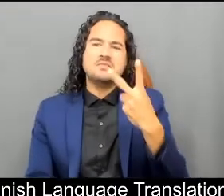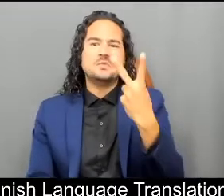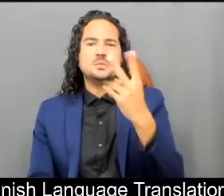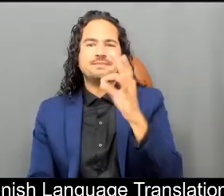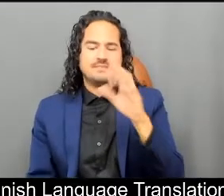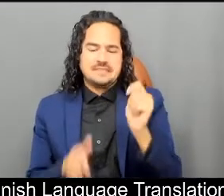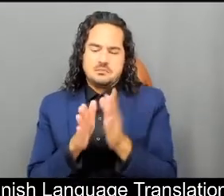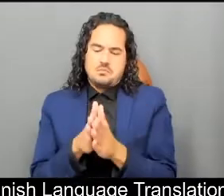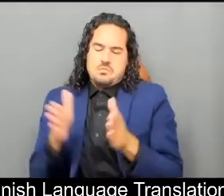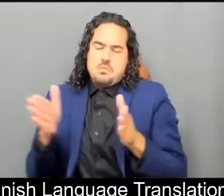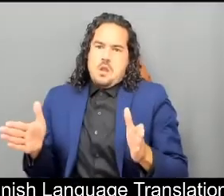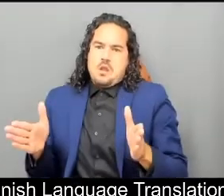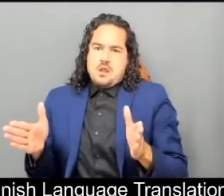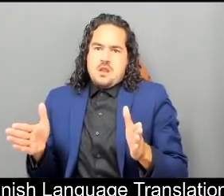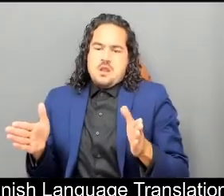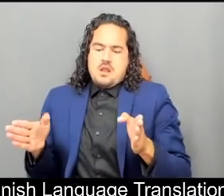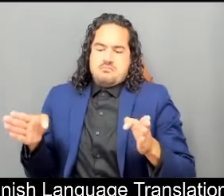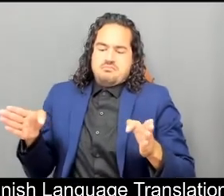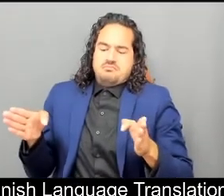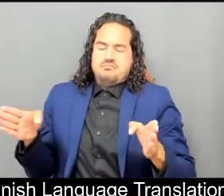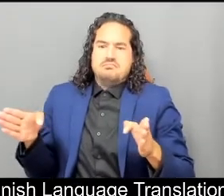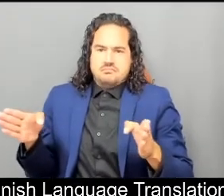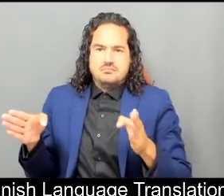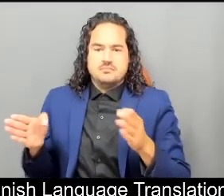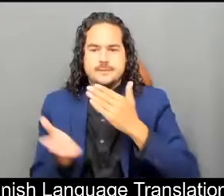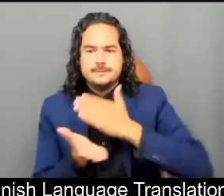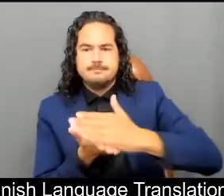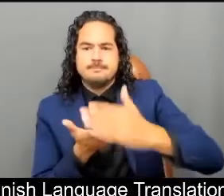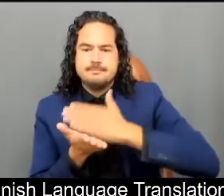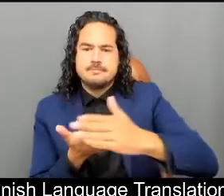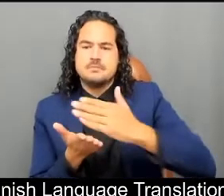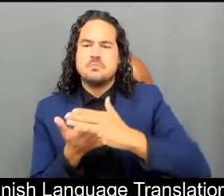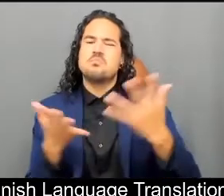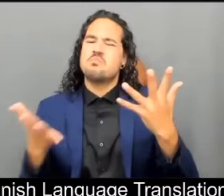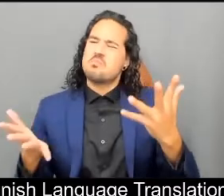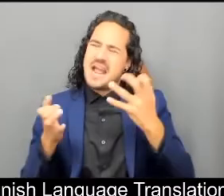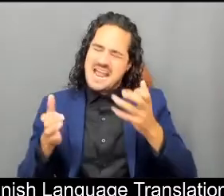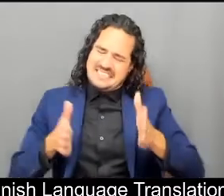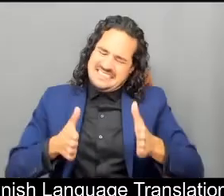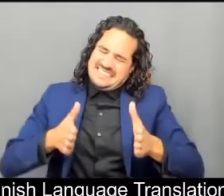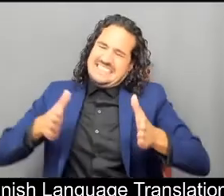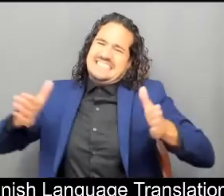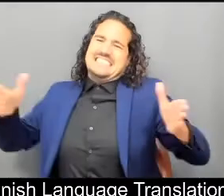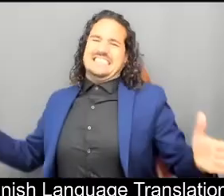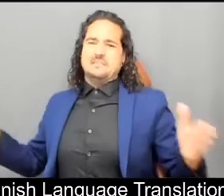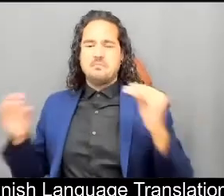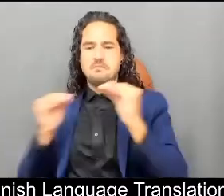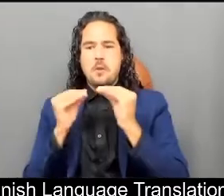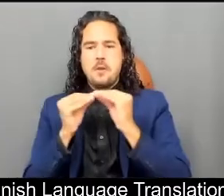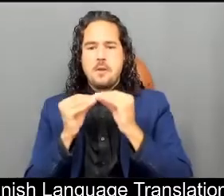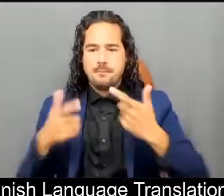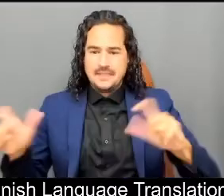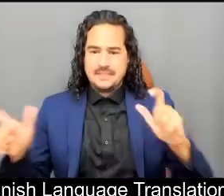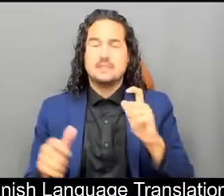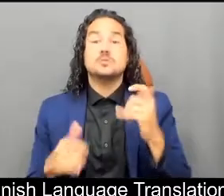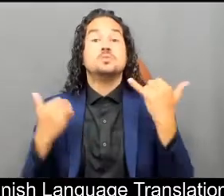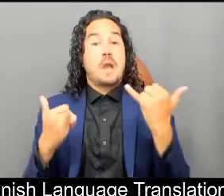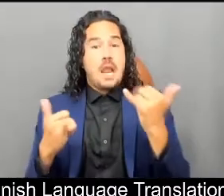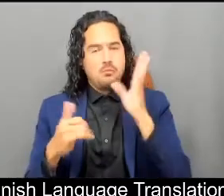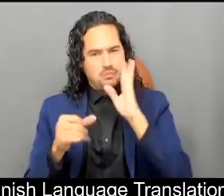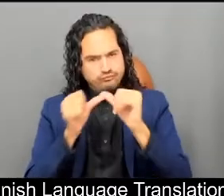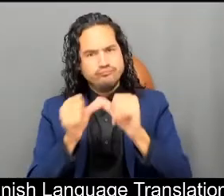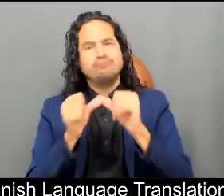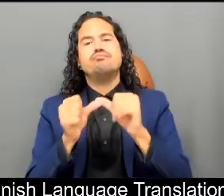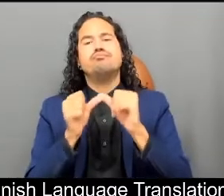expect some additional containment on this side here by later today. Coming back around up here on top where